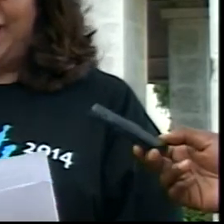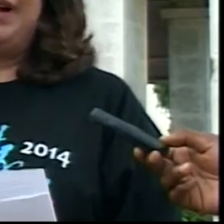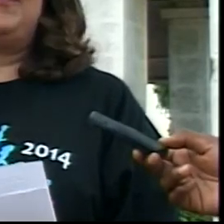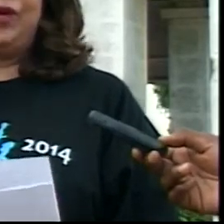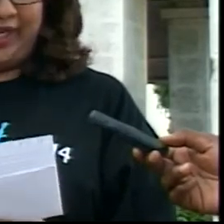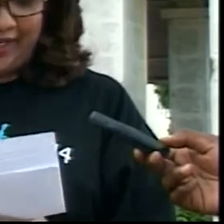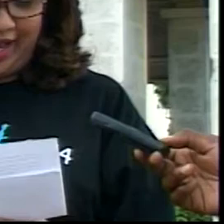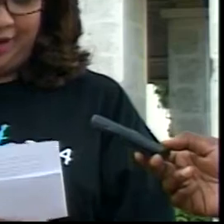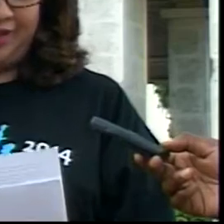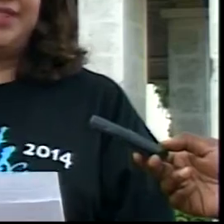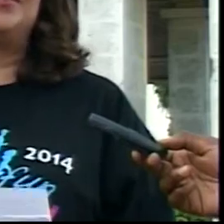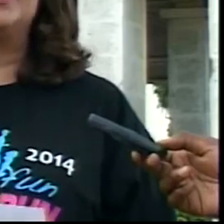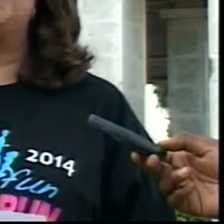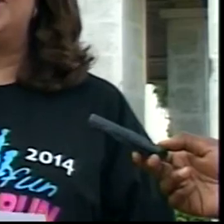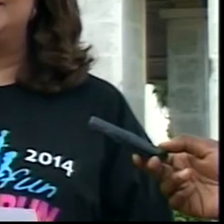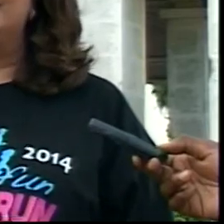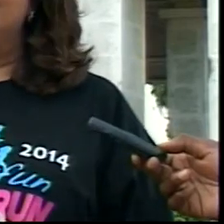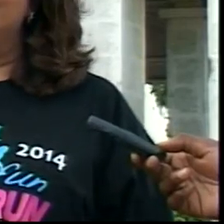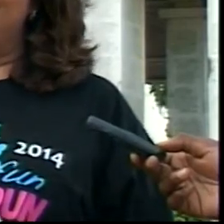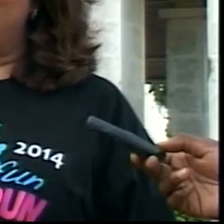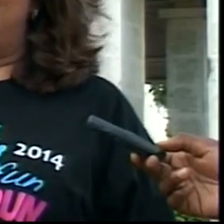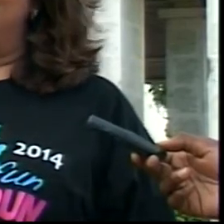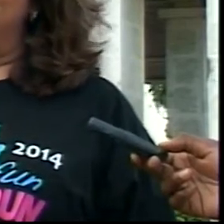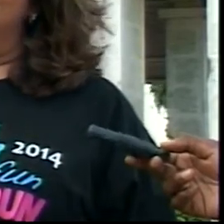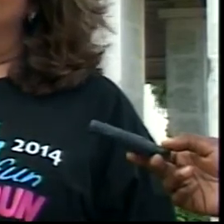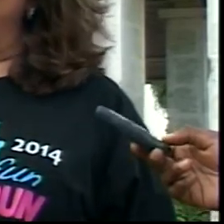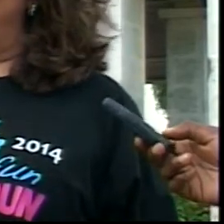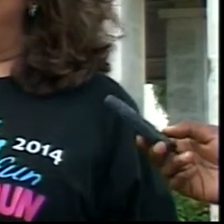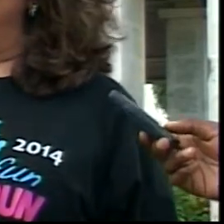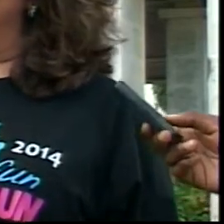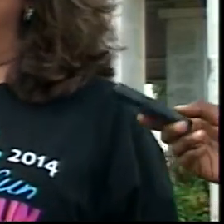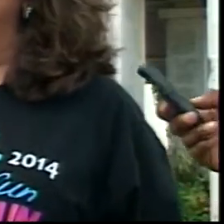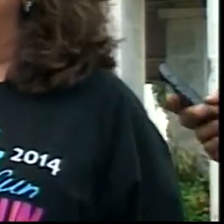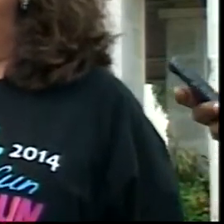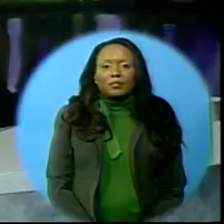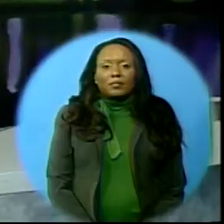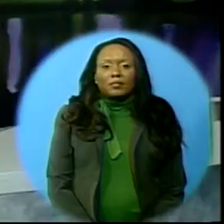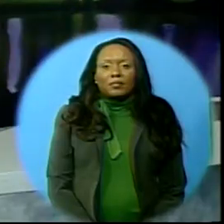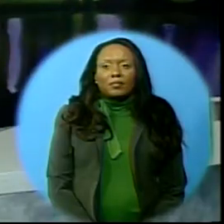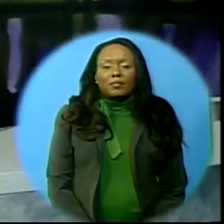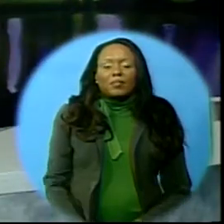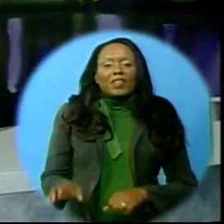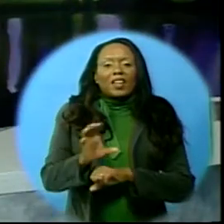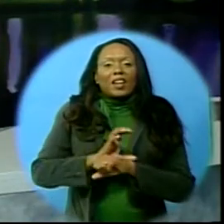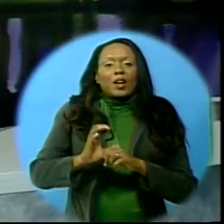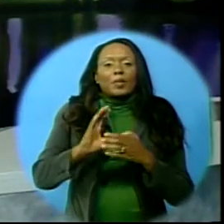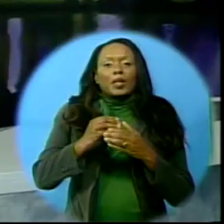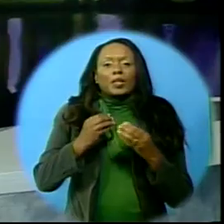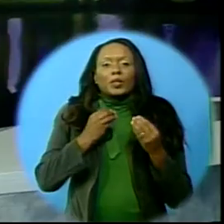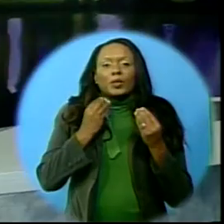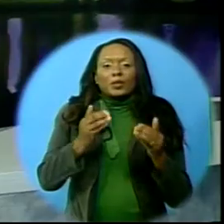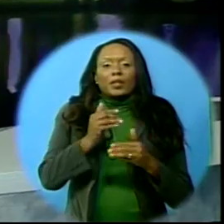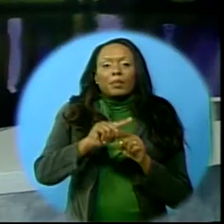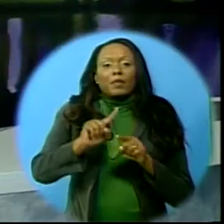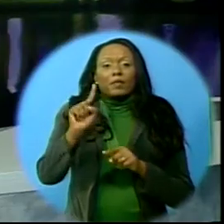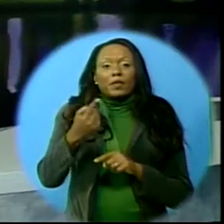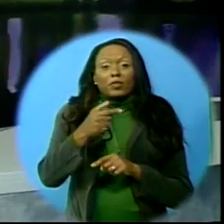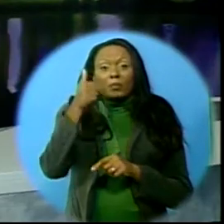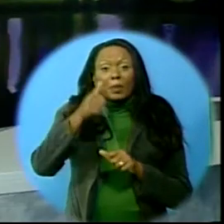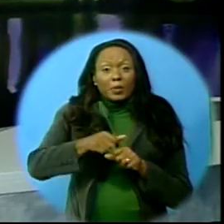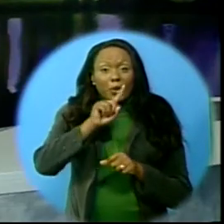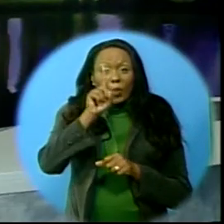you now have 48 hours to respond to this challenge. Thank you. Regional news next, but